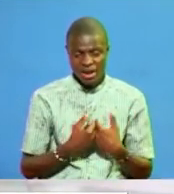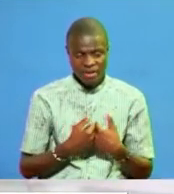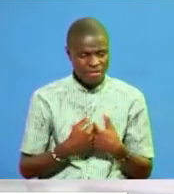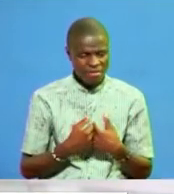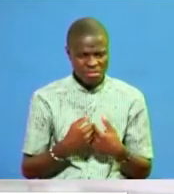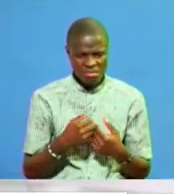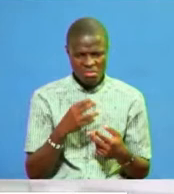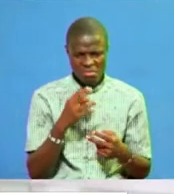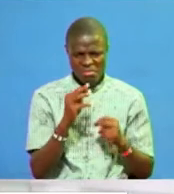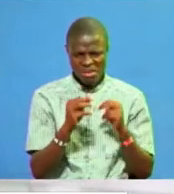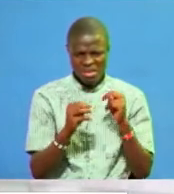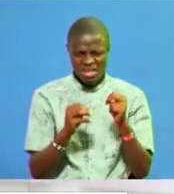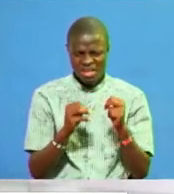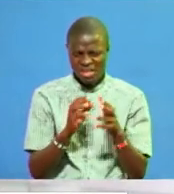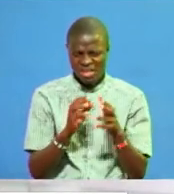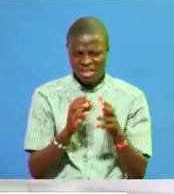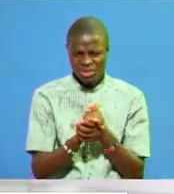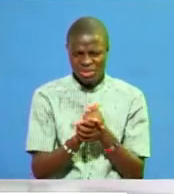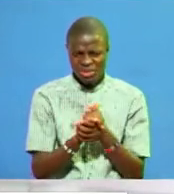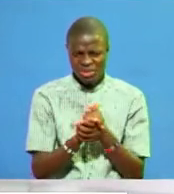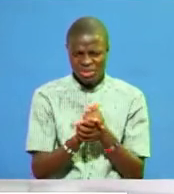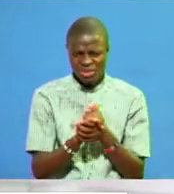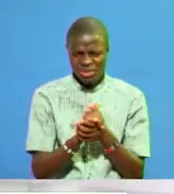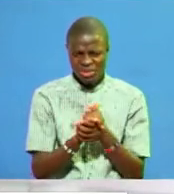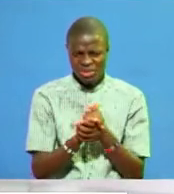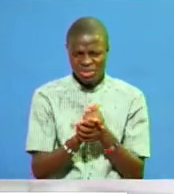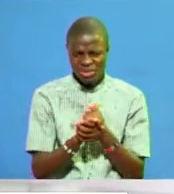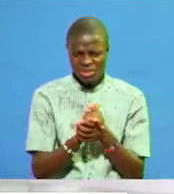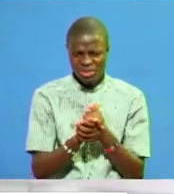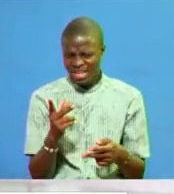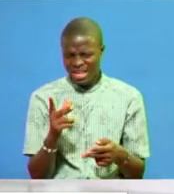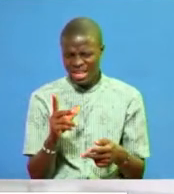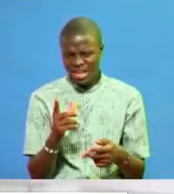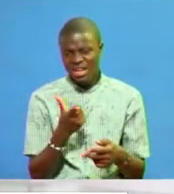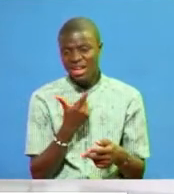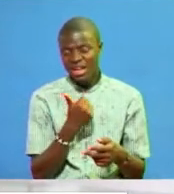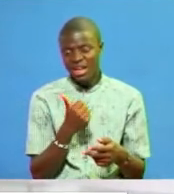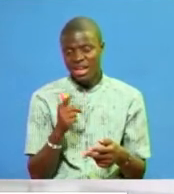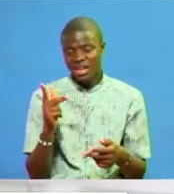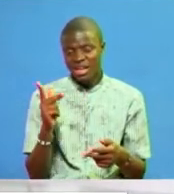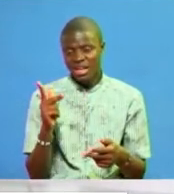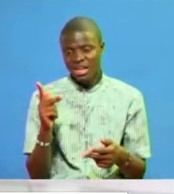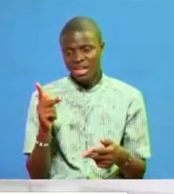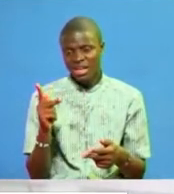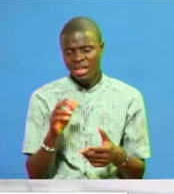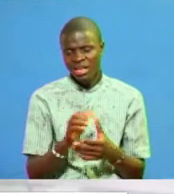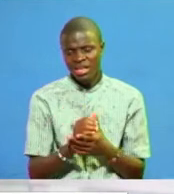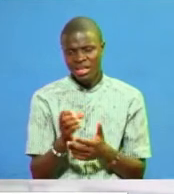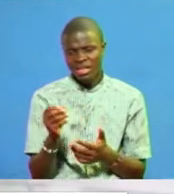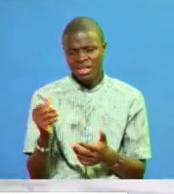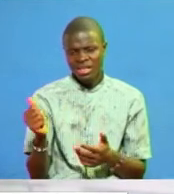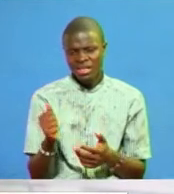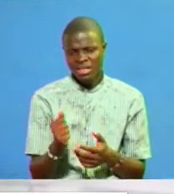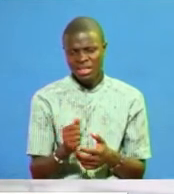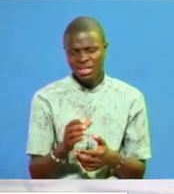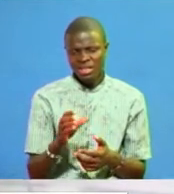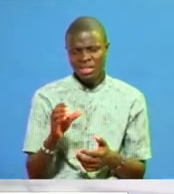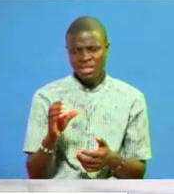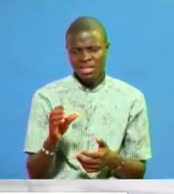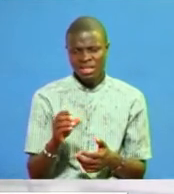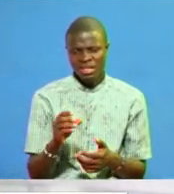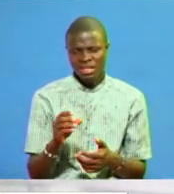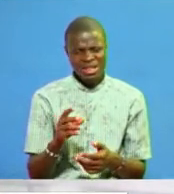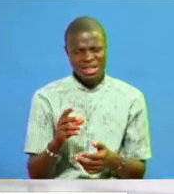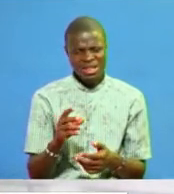these Bitcoins. Unlike currencies like the Kenya shilling, which is under regulation of the CBK, Bitcoins don't have a regulatory